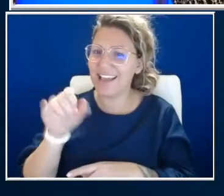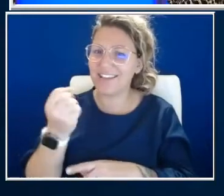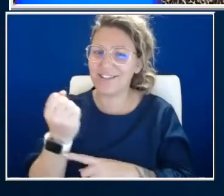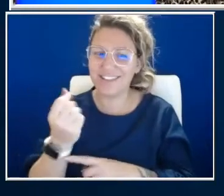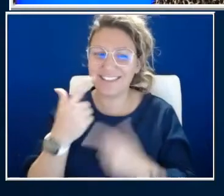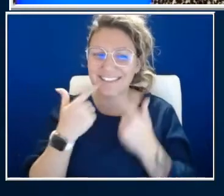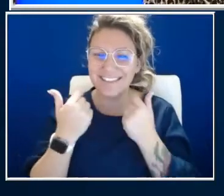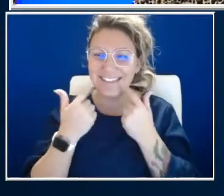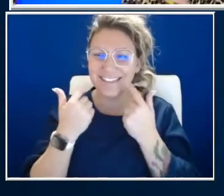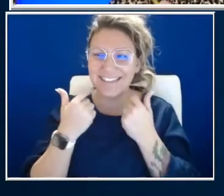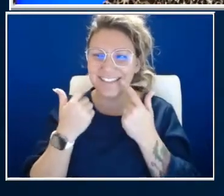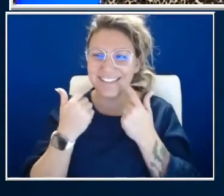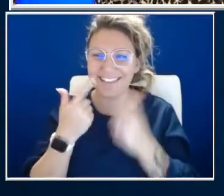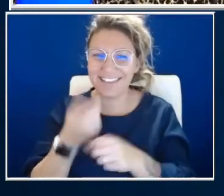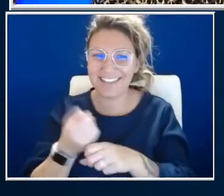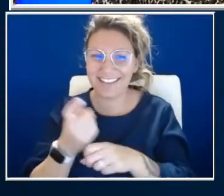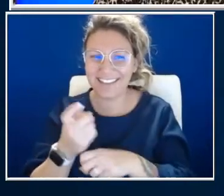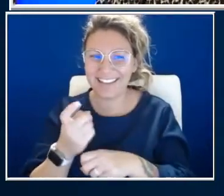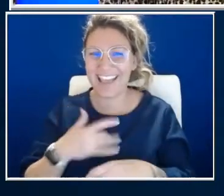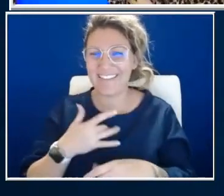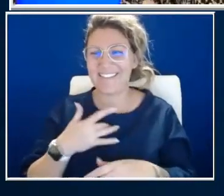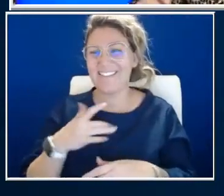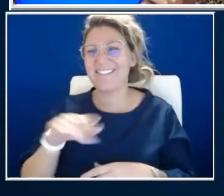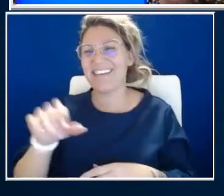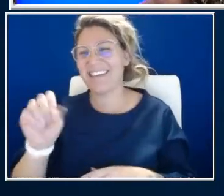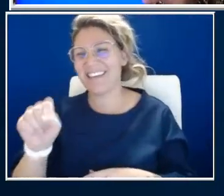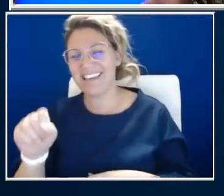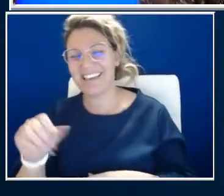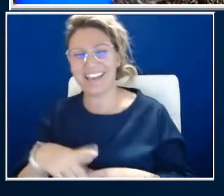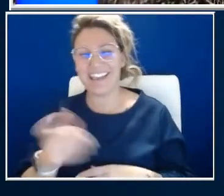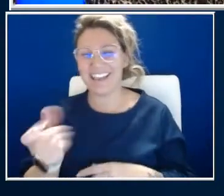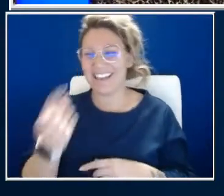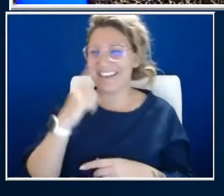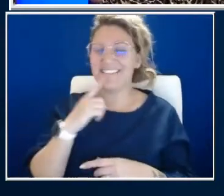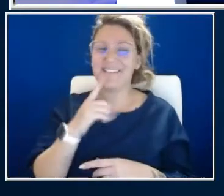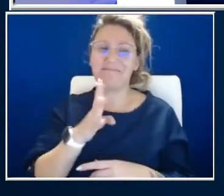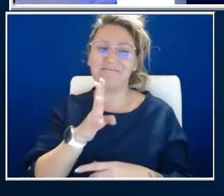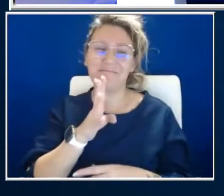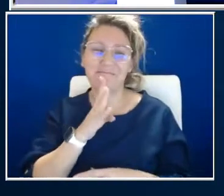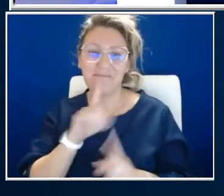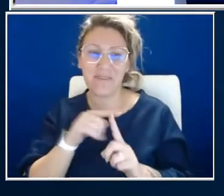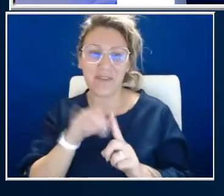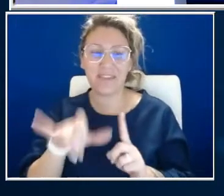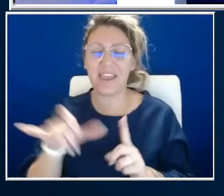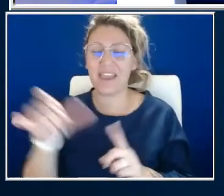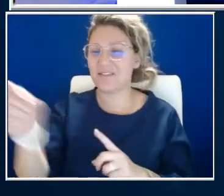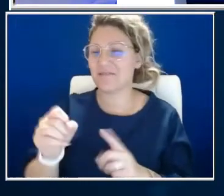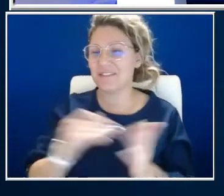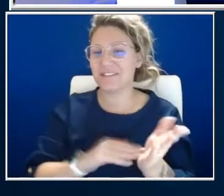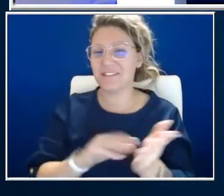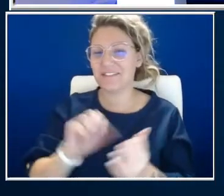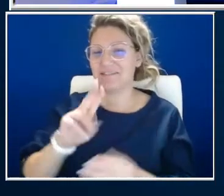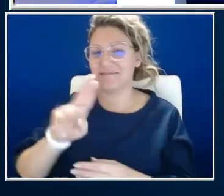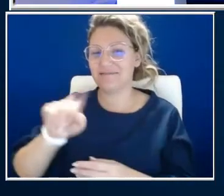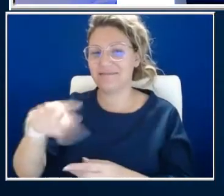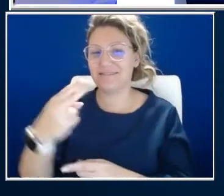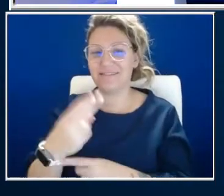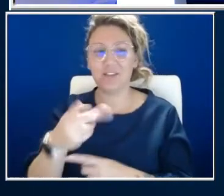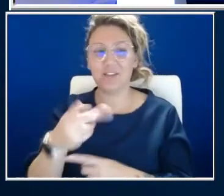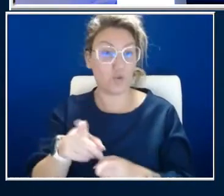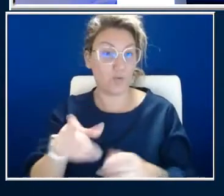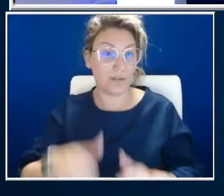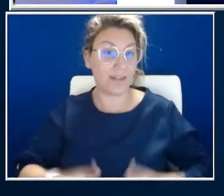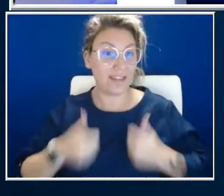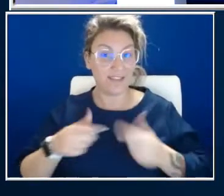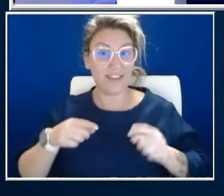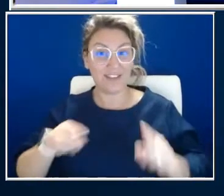Yes, I was. I feel you. I get you. I'm just so glad you talked about that, and I want to bring in Dr. Smith because you were alive in the 1900s too, right? Just